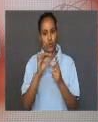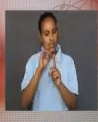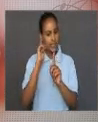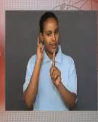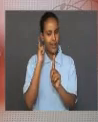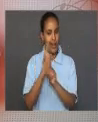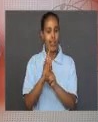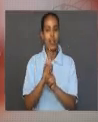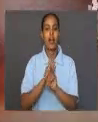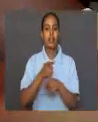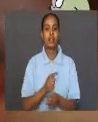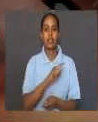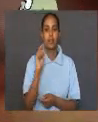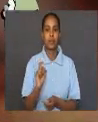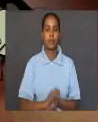right answers.